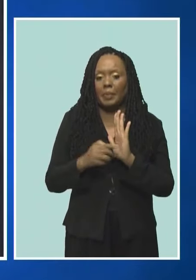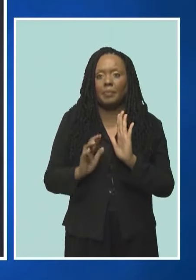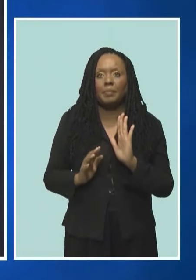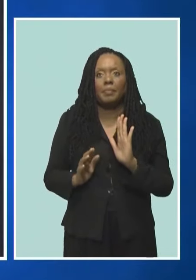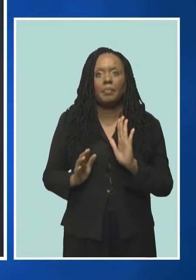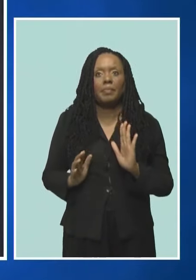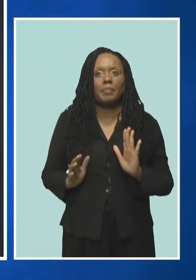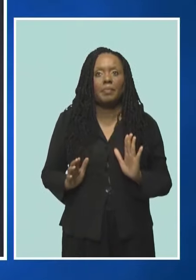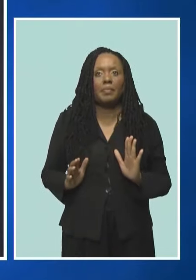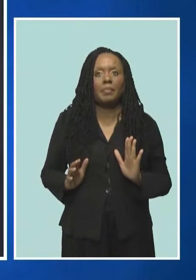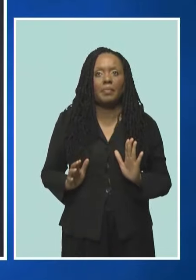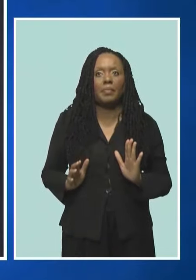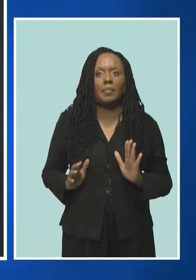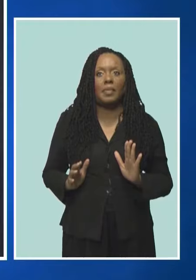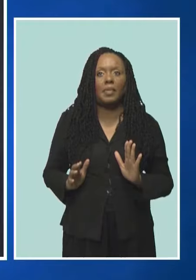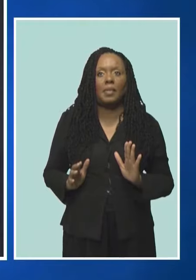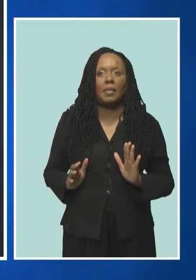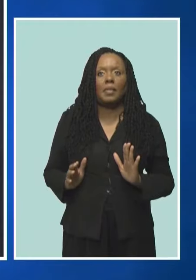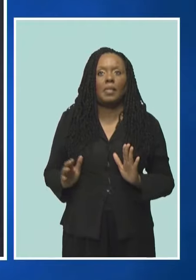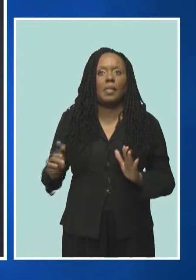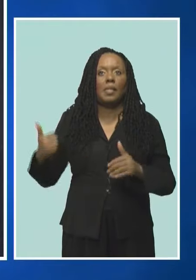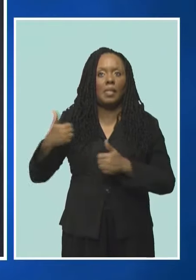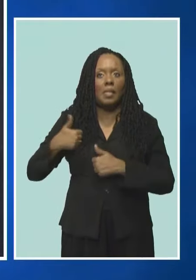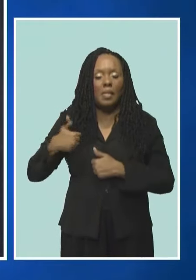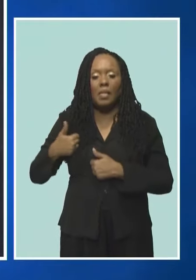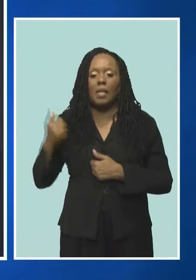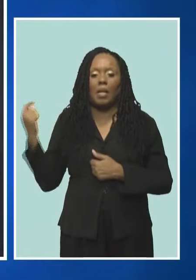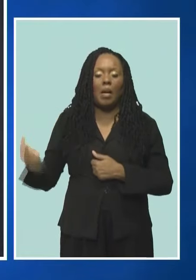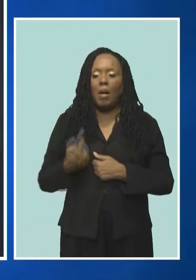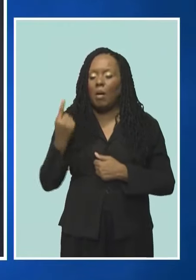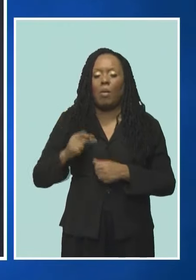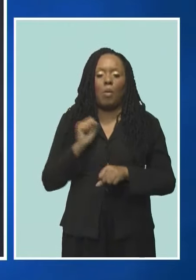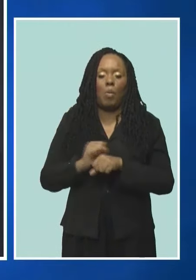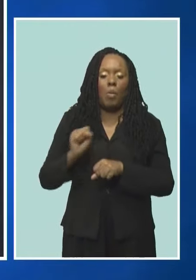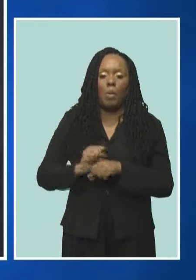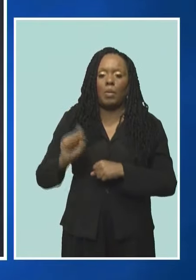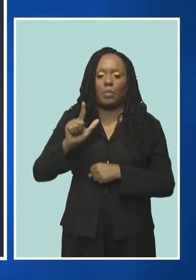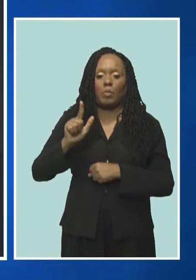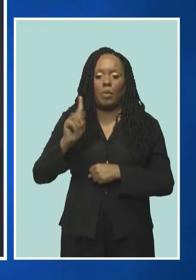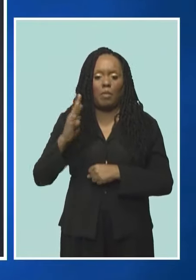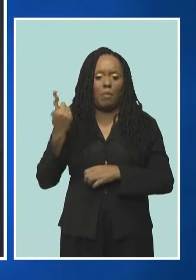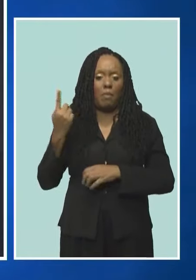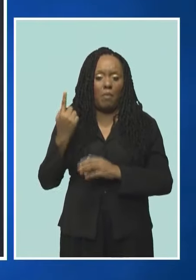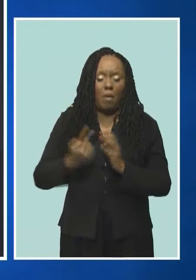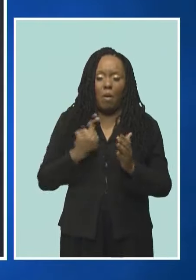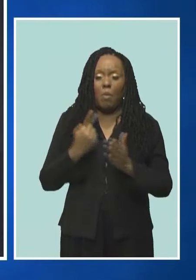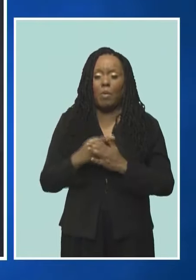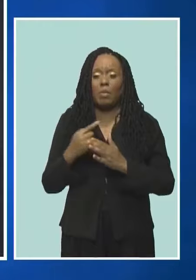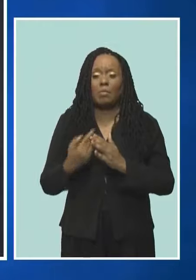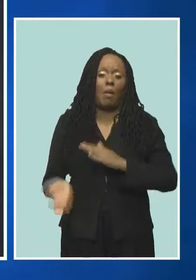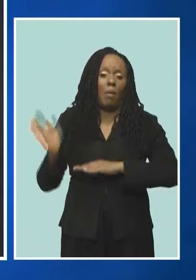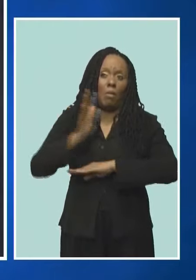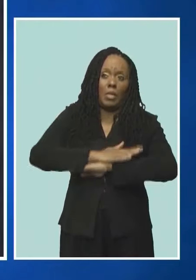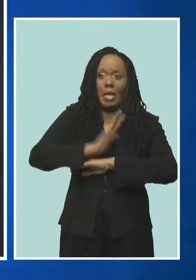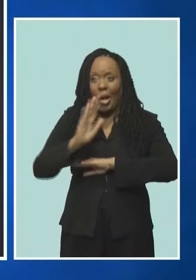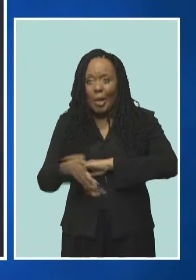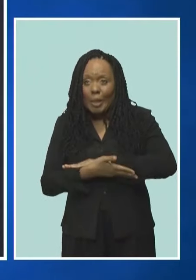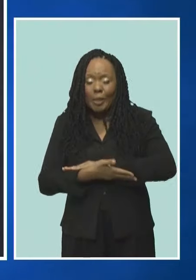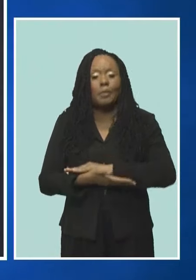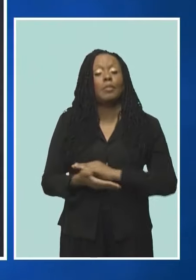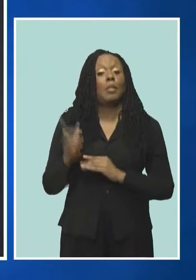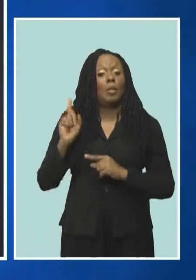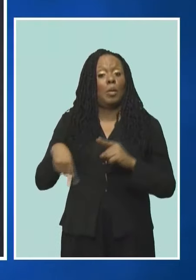soldiers are 24-hour creatures, 24/7. And so the partnership with the BDF